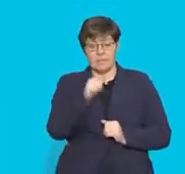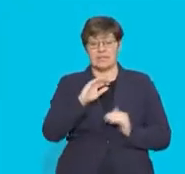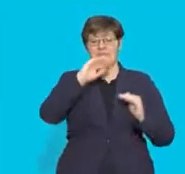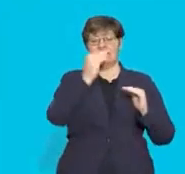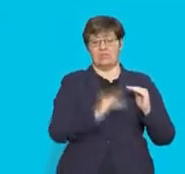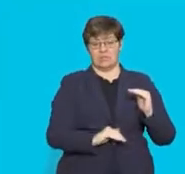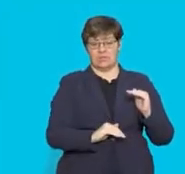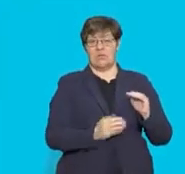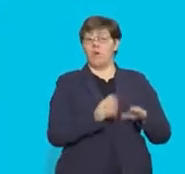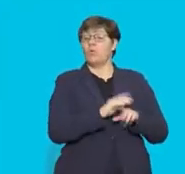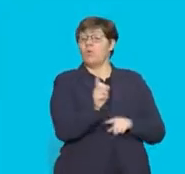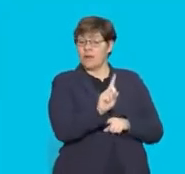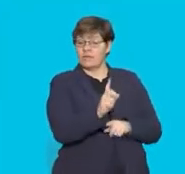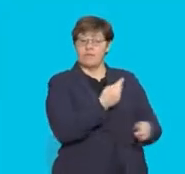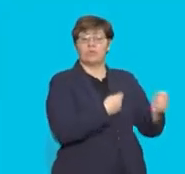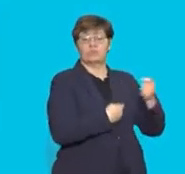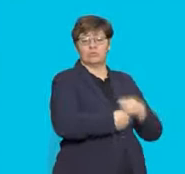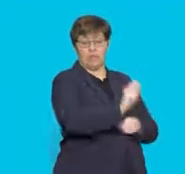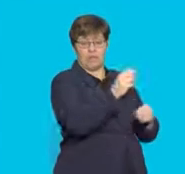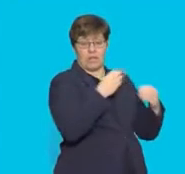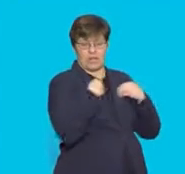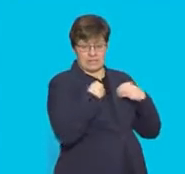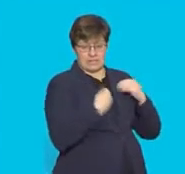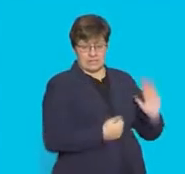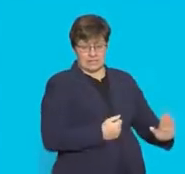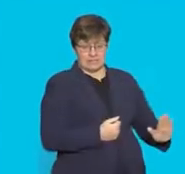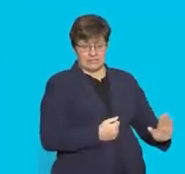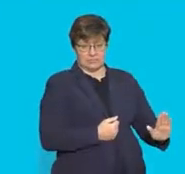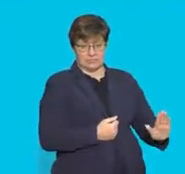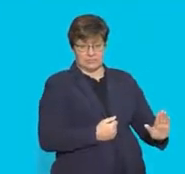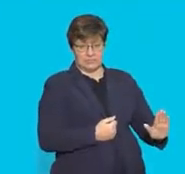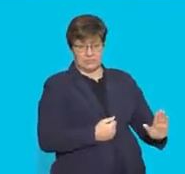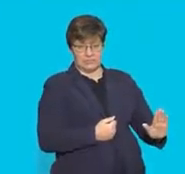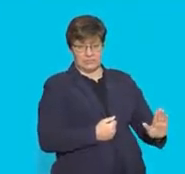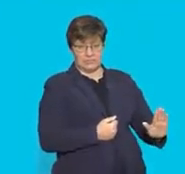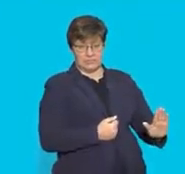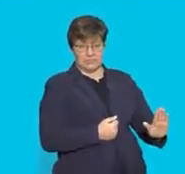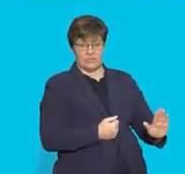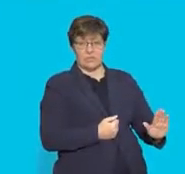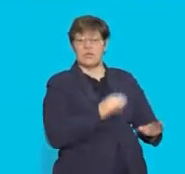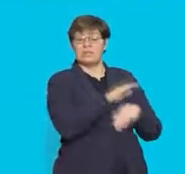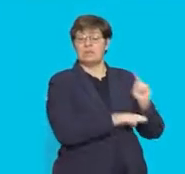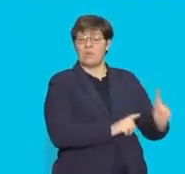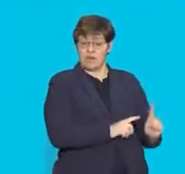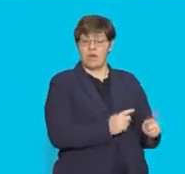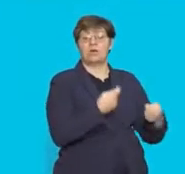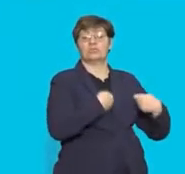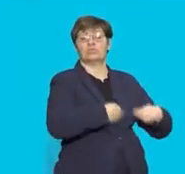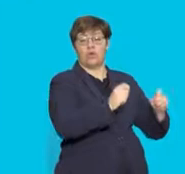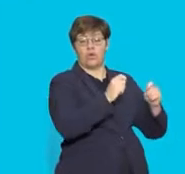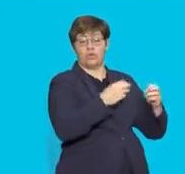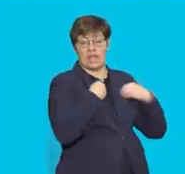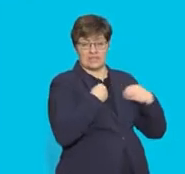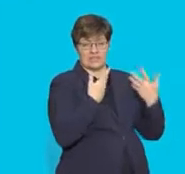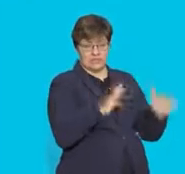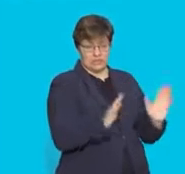depreciation on my sold asset. So step number one, I've done my sold asset. Number